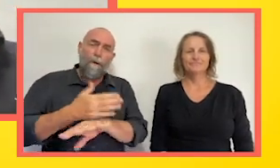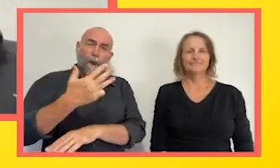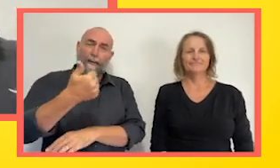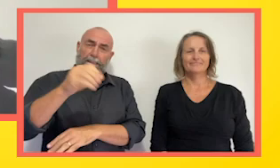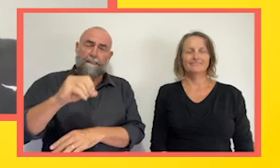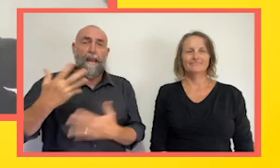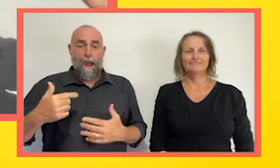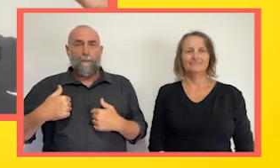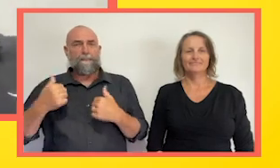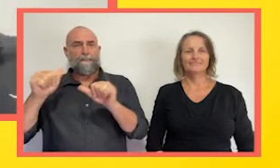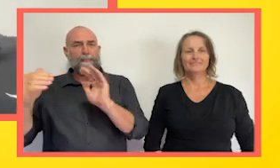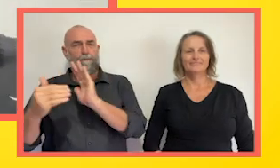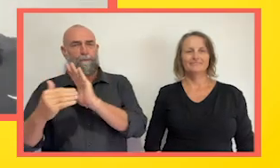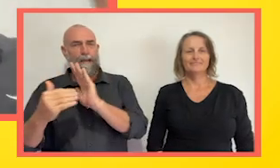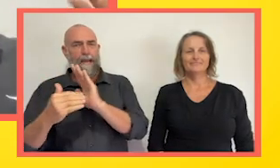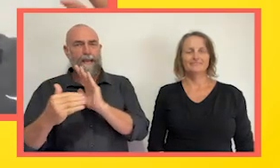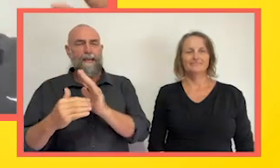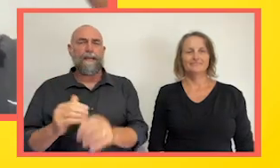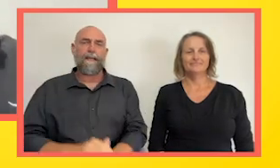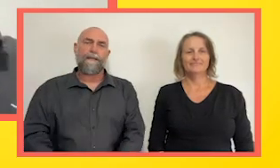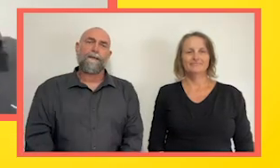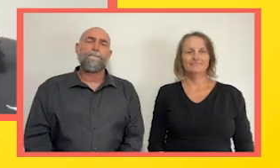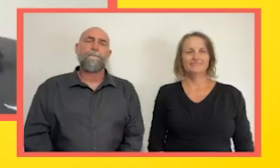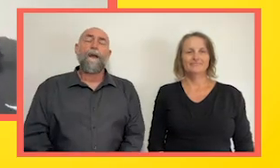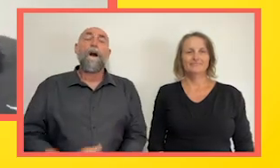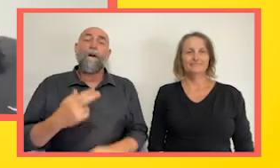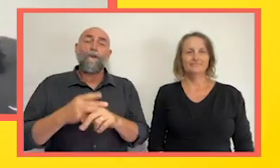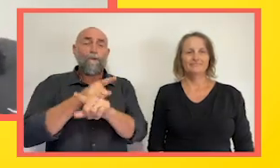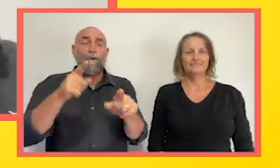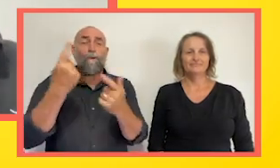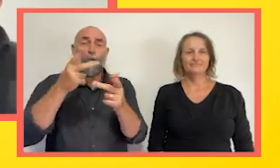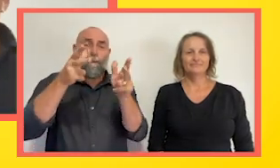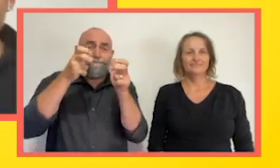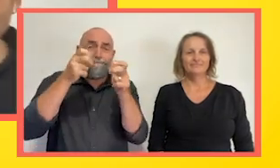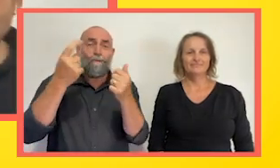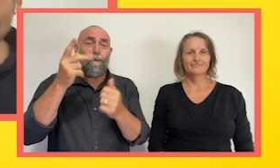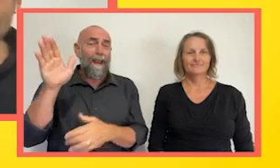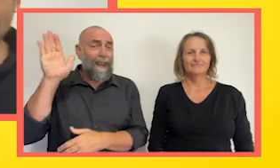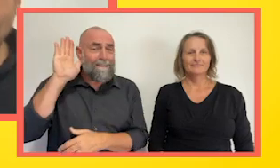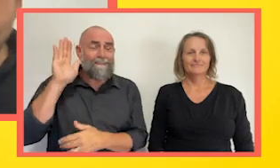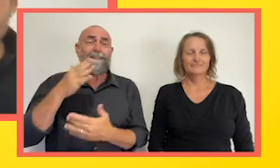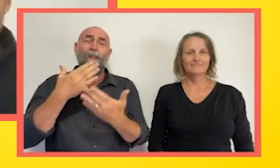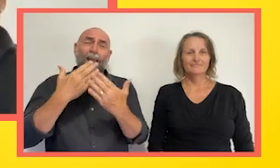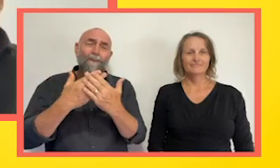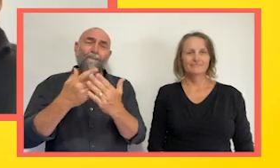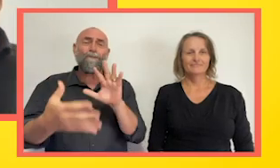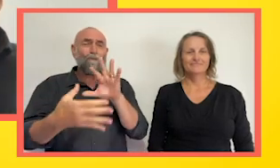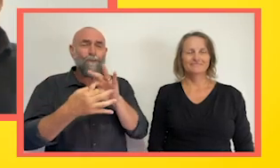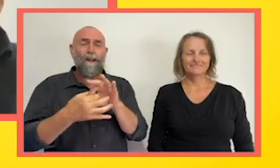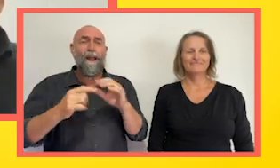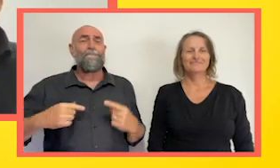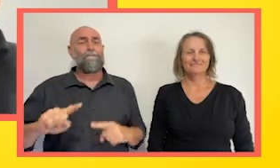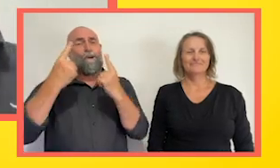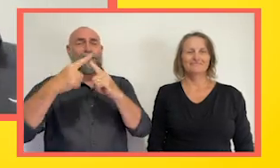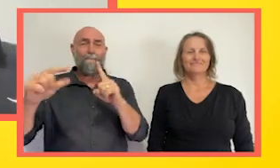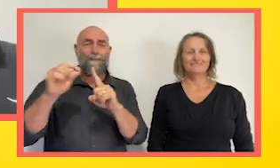today. And you, our podcast listeners, thank you for joining us for our first episode back of